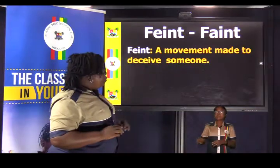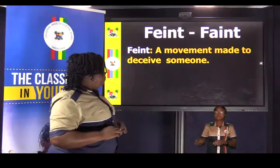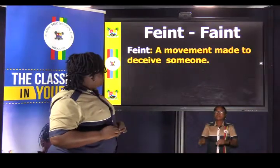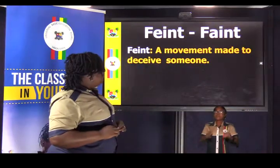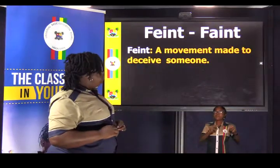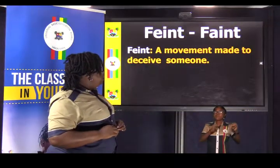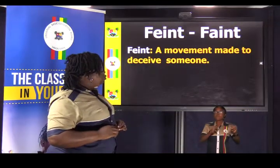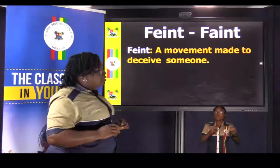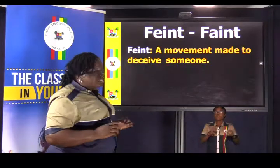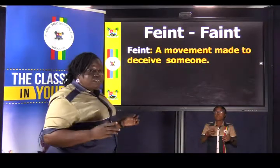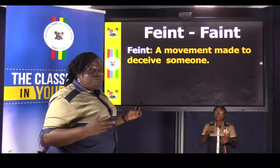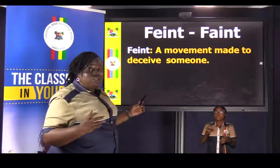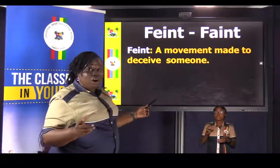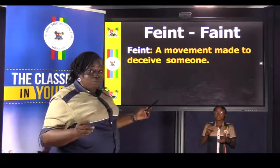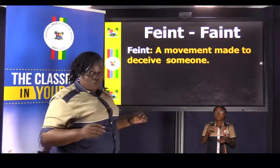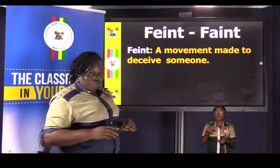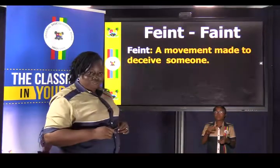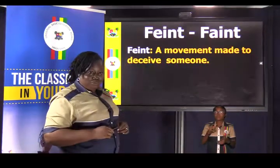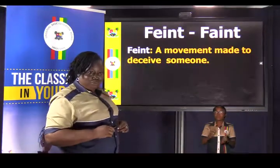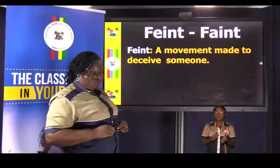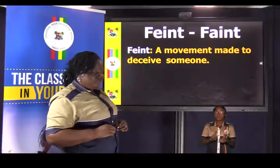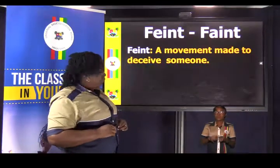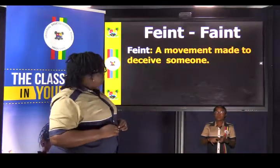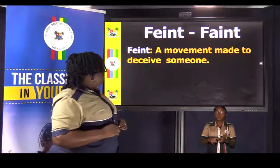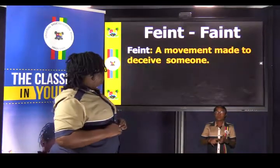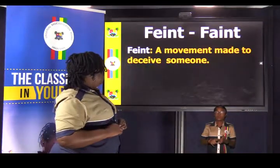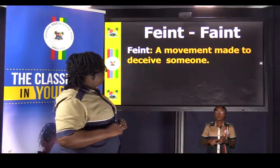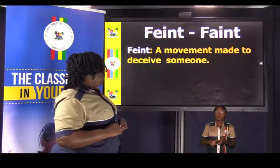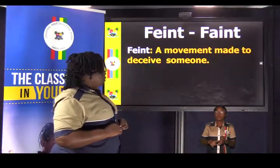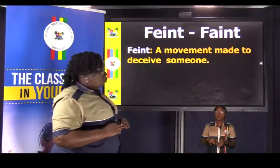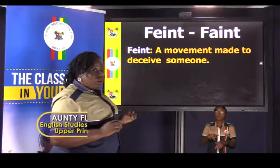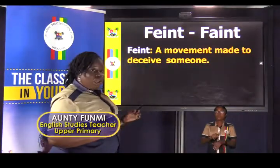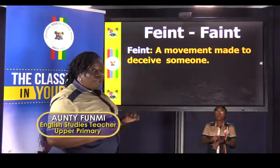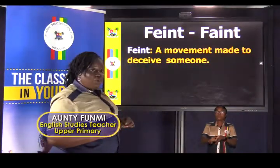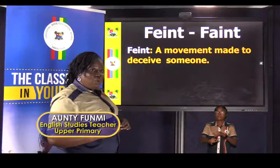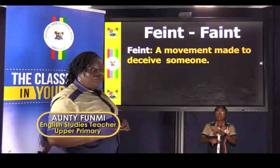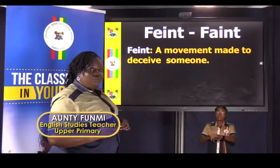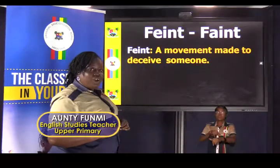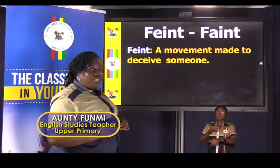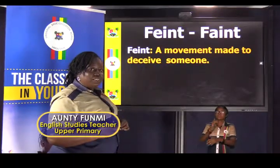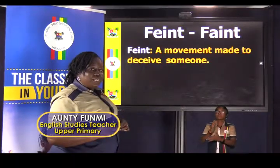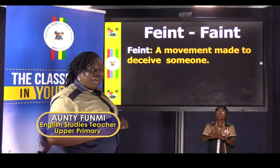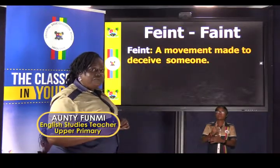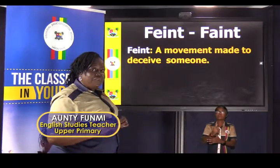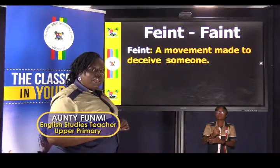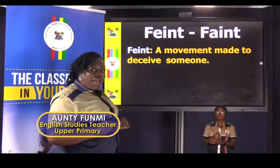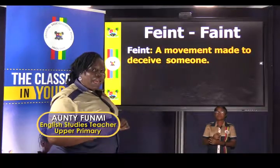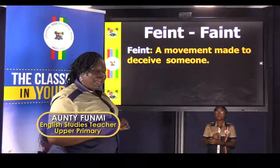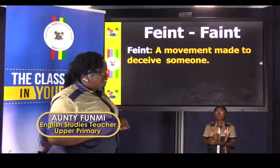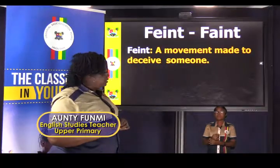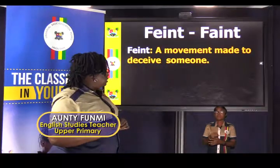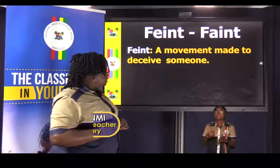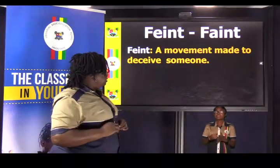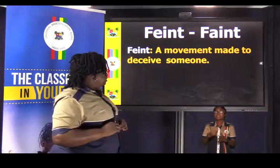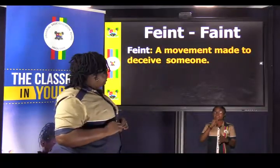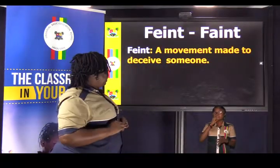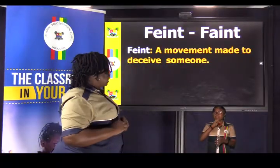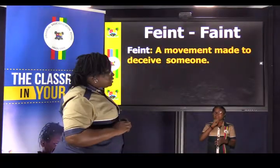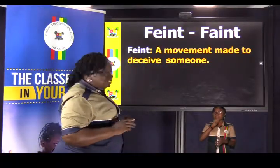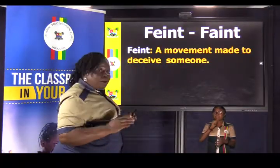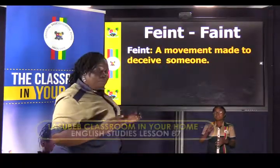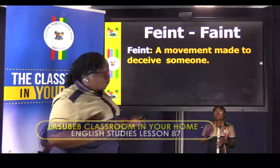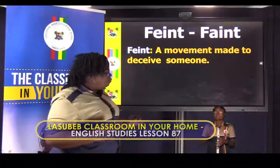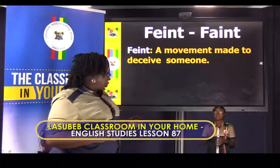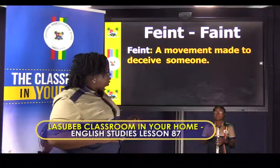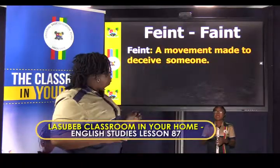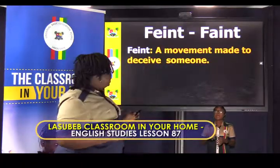a movement made to deceive someone. When you hear the word faint, F-E-I-N-T, it